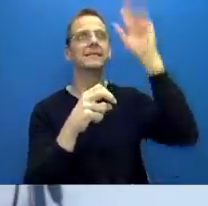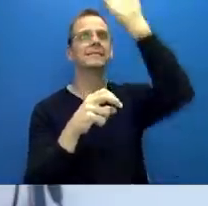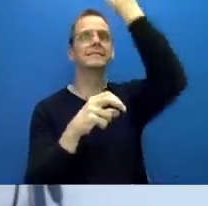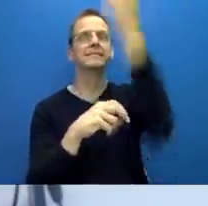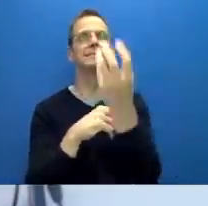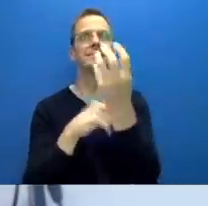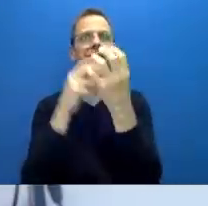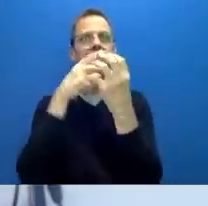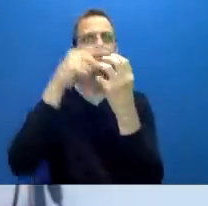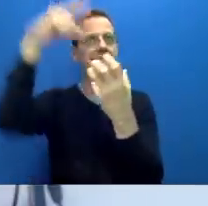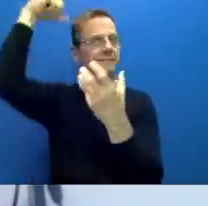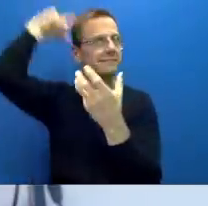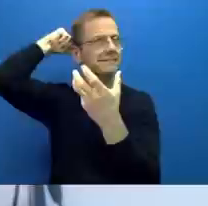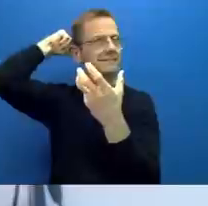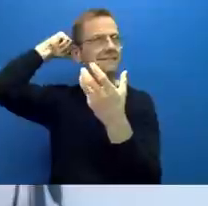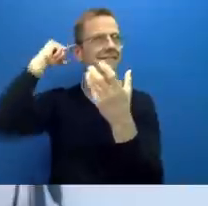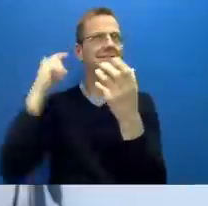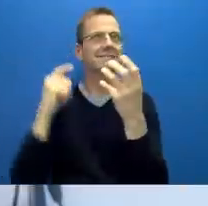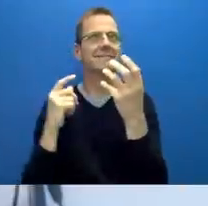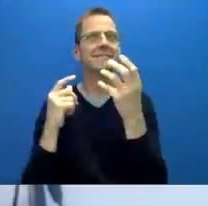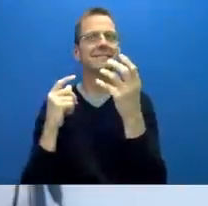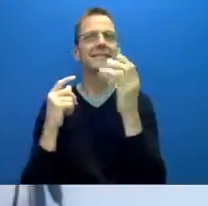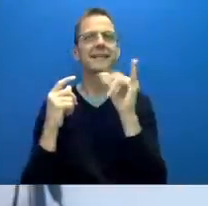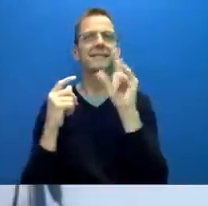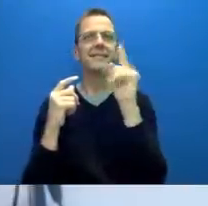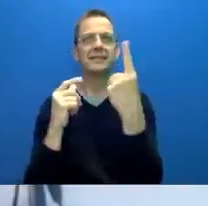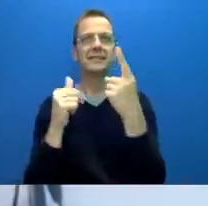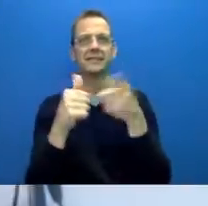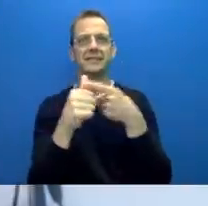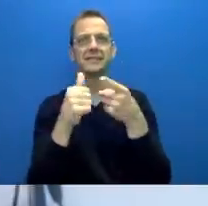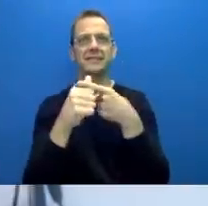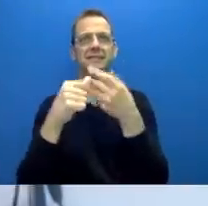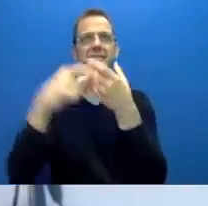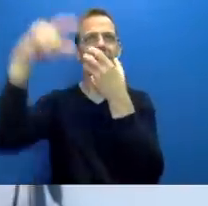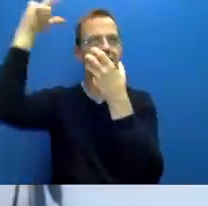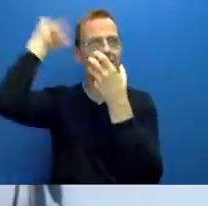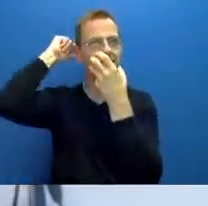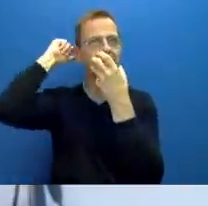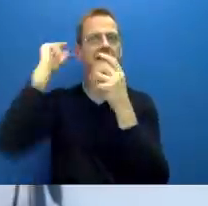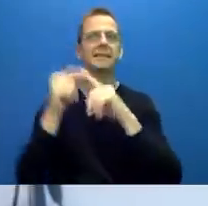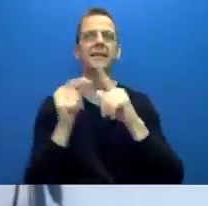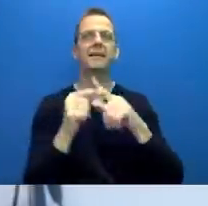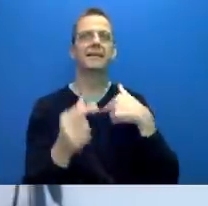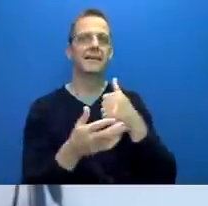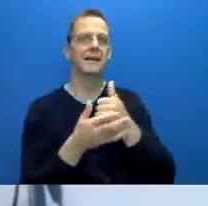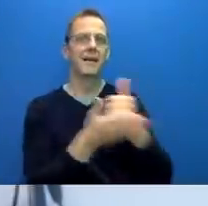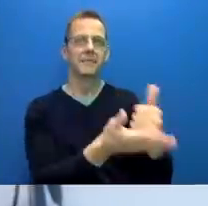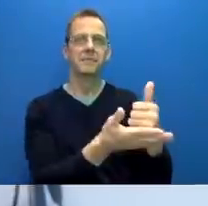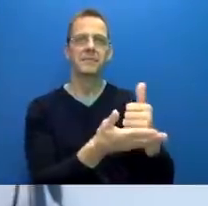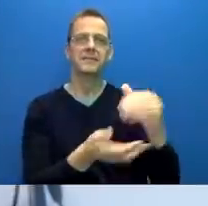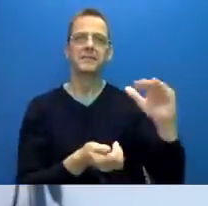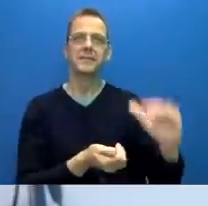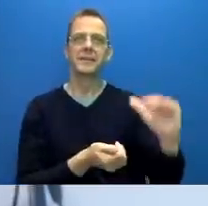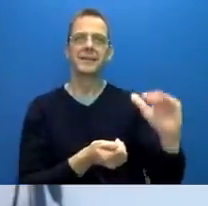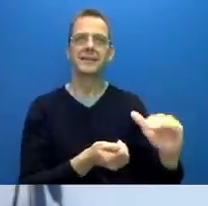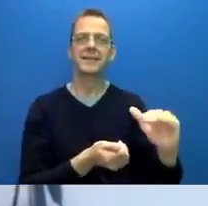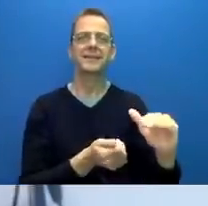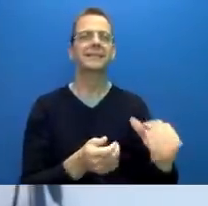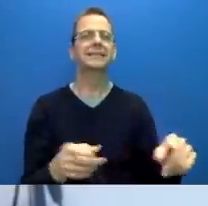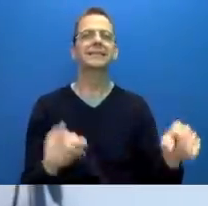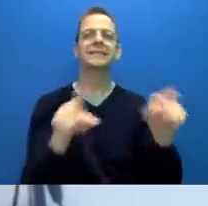so I think that that's sort of the first place where we need to self-reflect on how we're doing. And if we're getting stressed out, is that trickling down on our